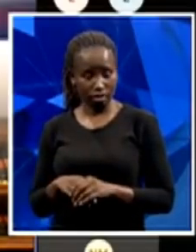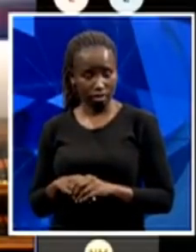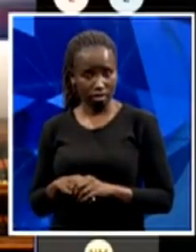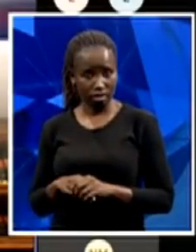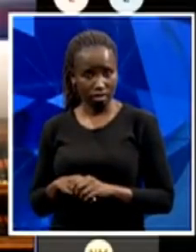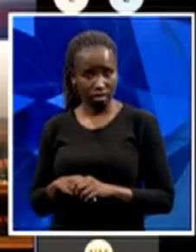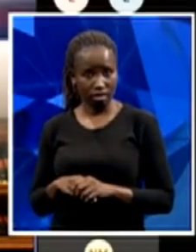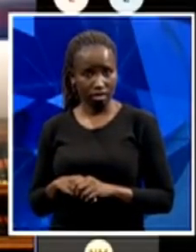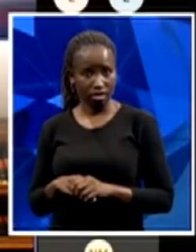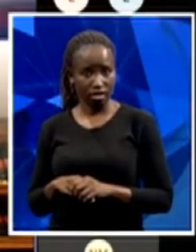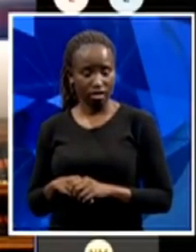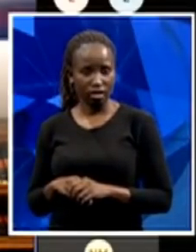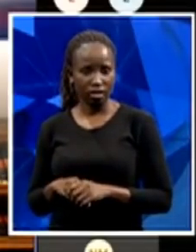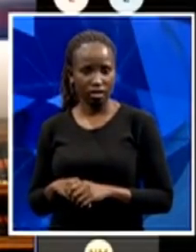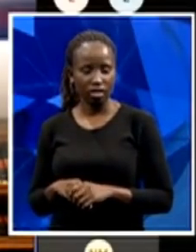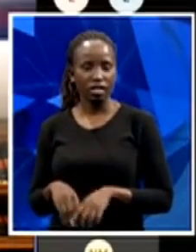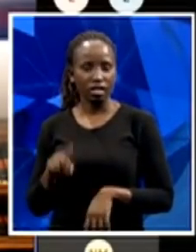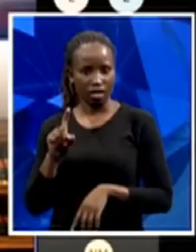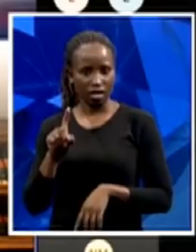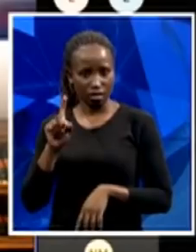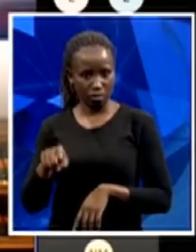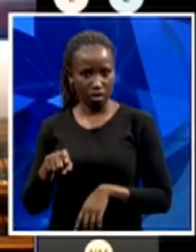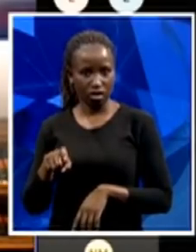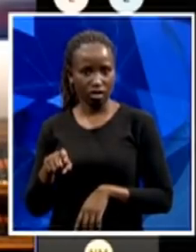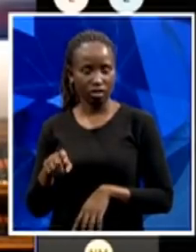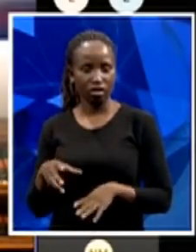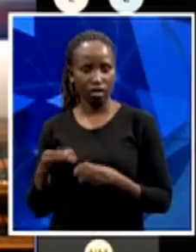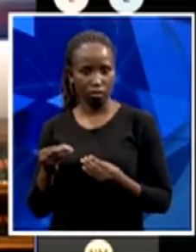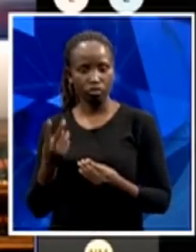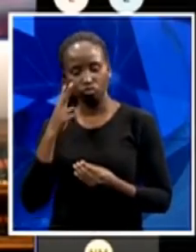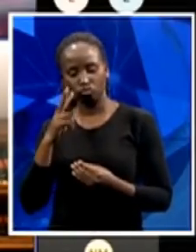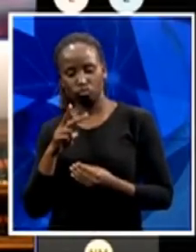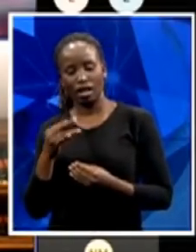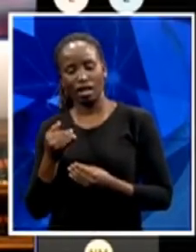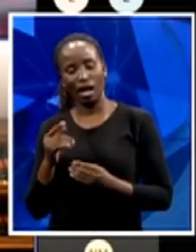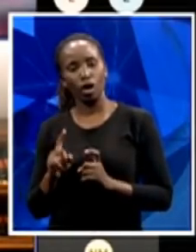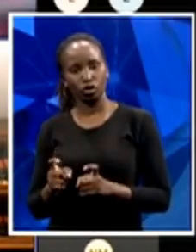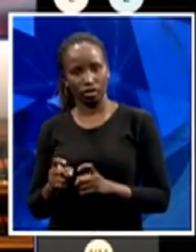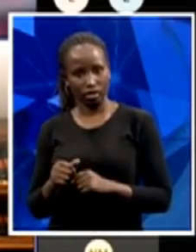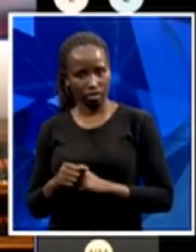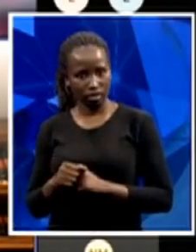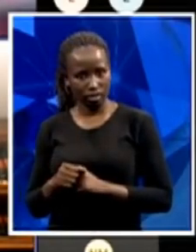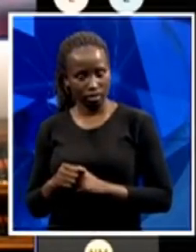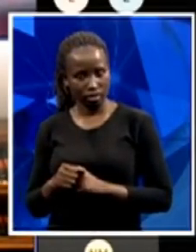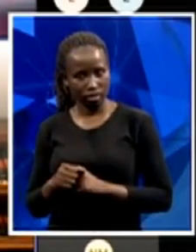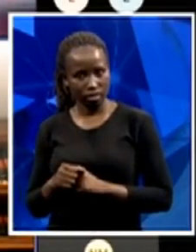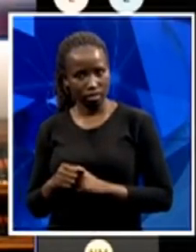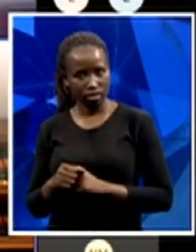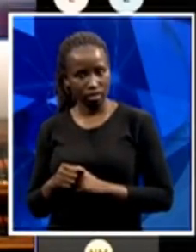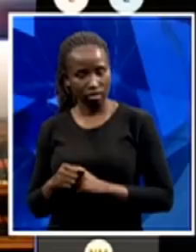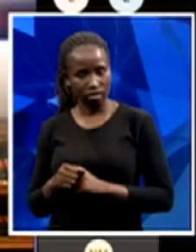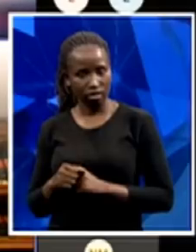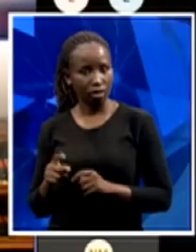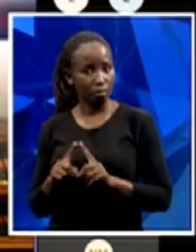be adjudicated upon urgently, and that if it's not adjudicated upon urgently, they will not be able to